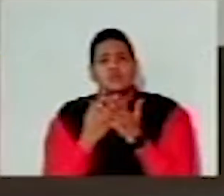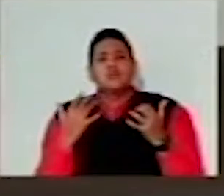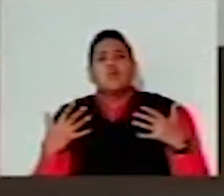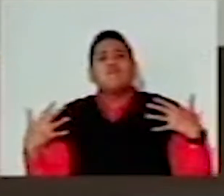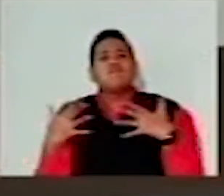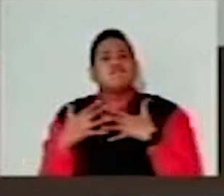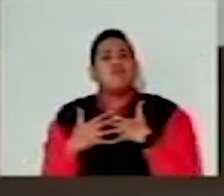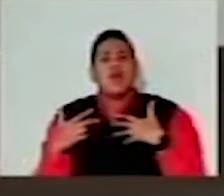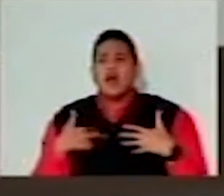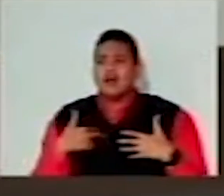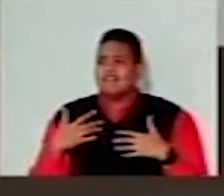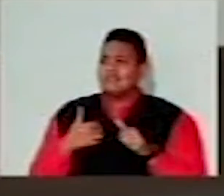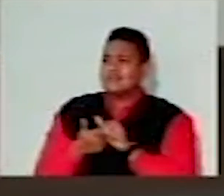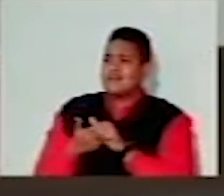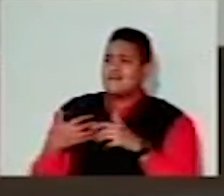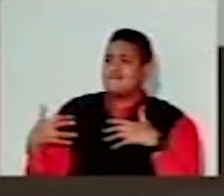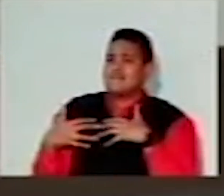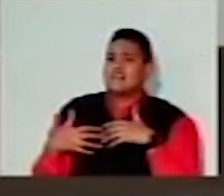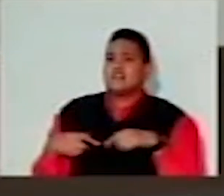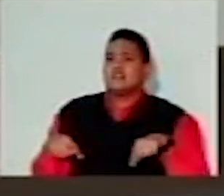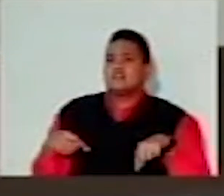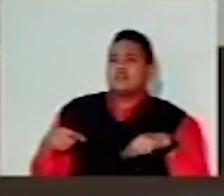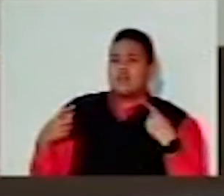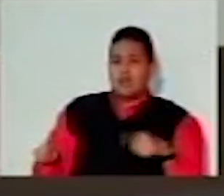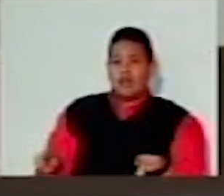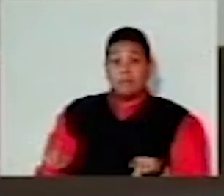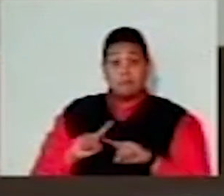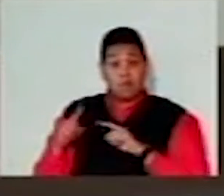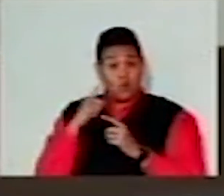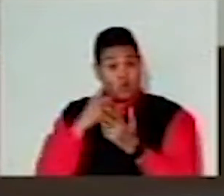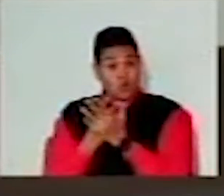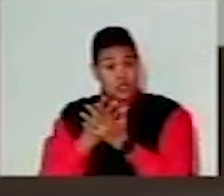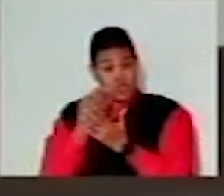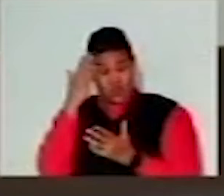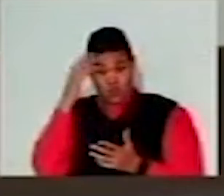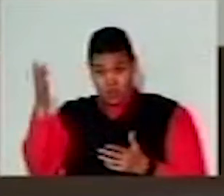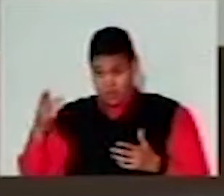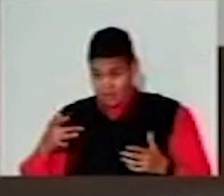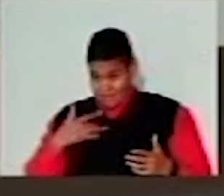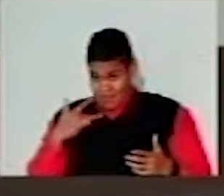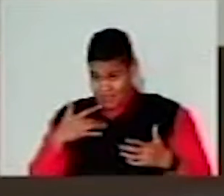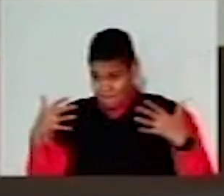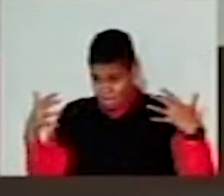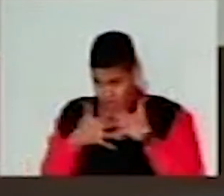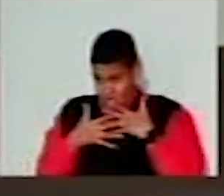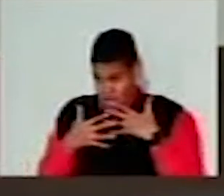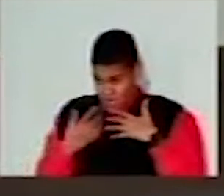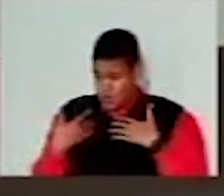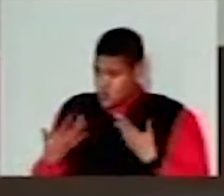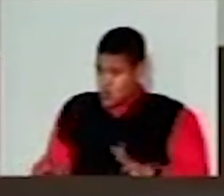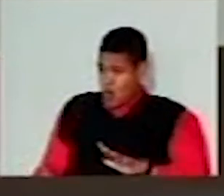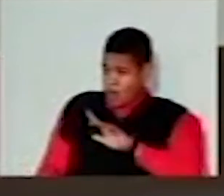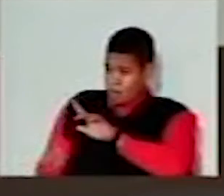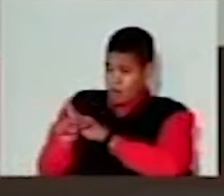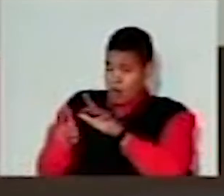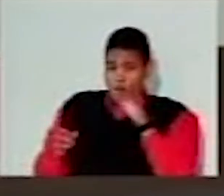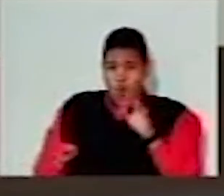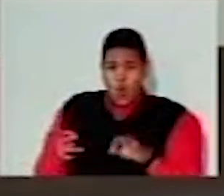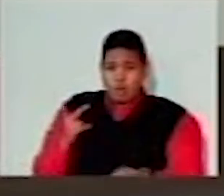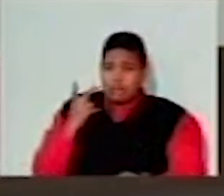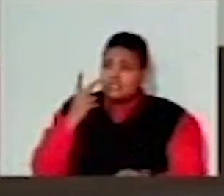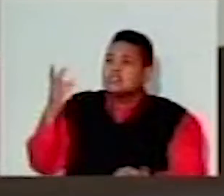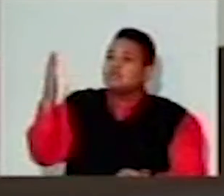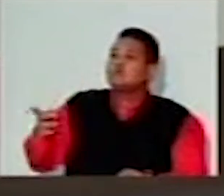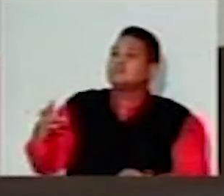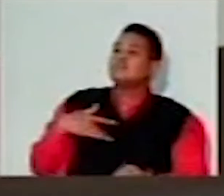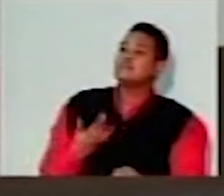But witnesses across Jamaica must now know that if you're fearful to appear in court and to see the accused.